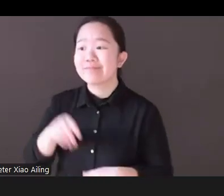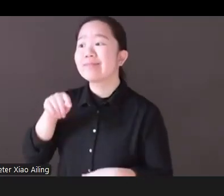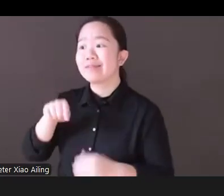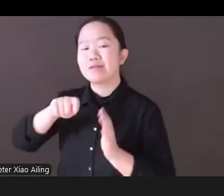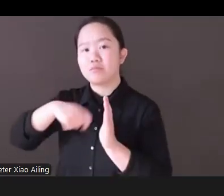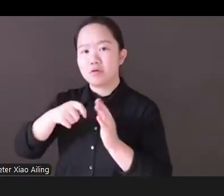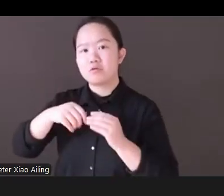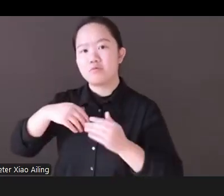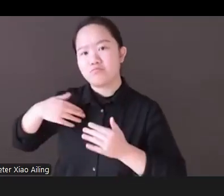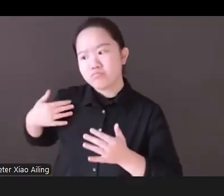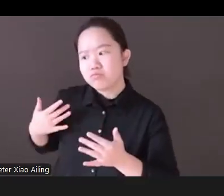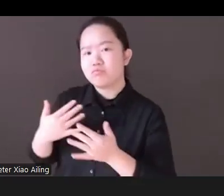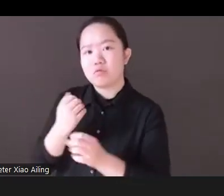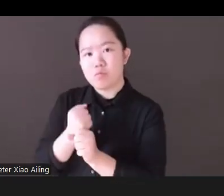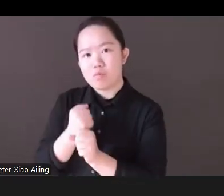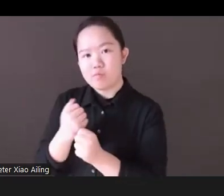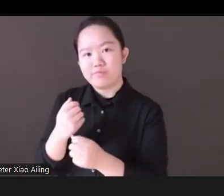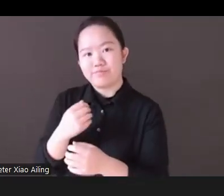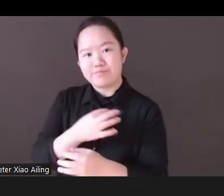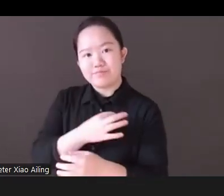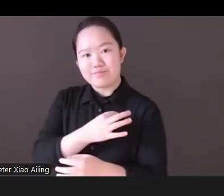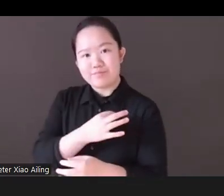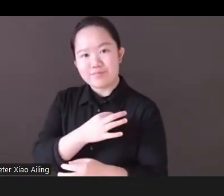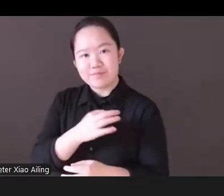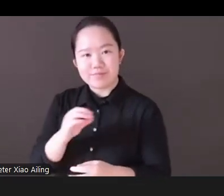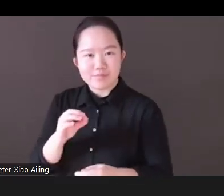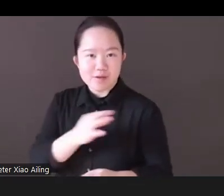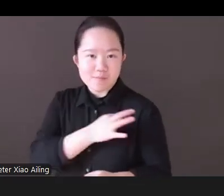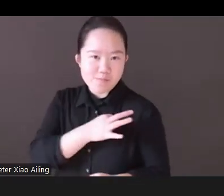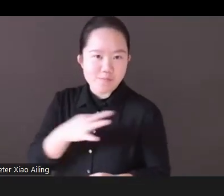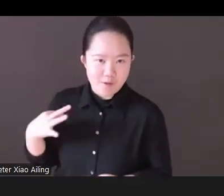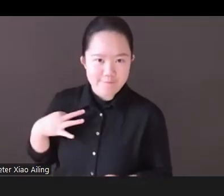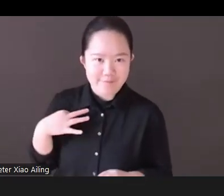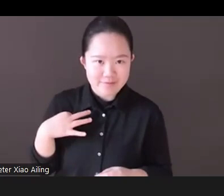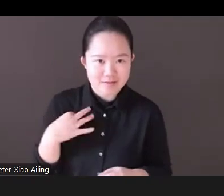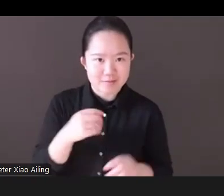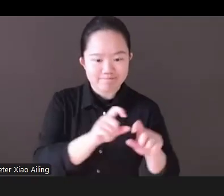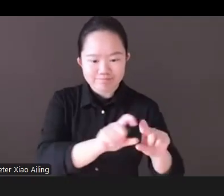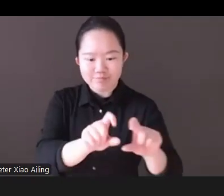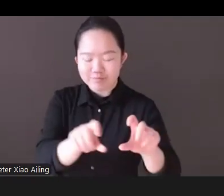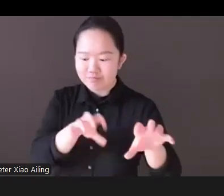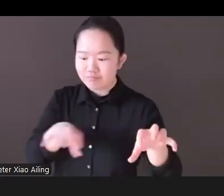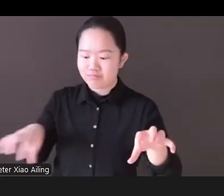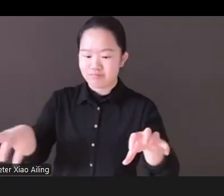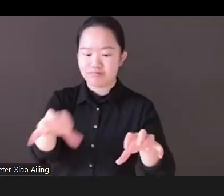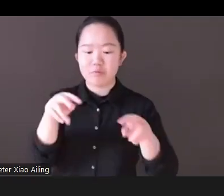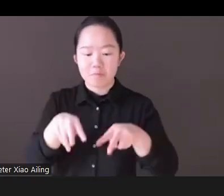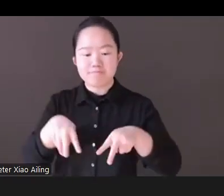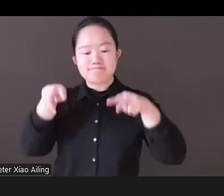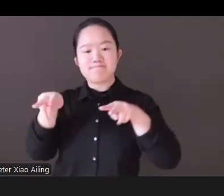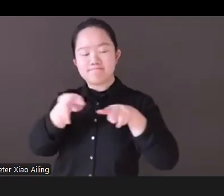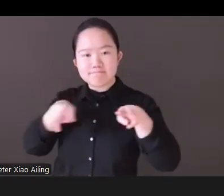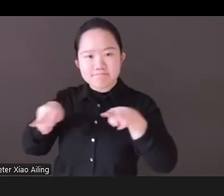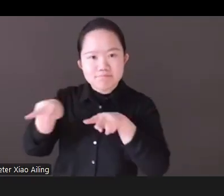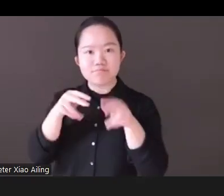For the public sector now, we do testing for WCAG 2.1. We do this based on